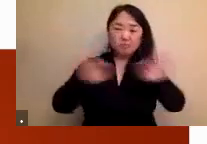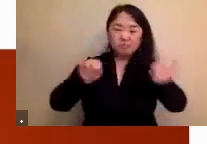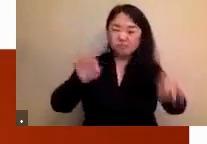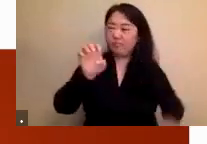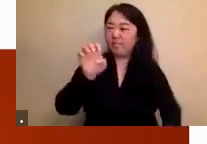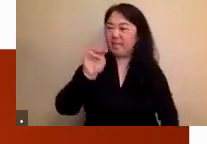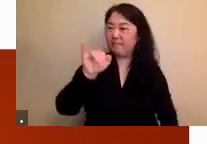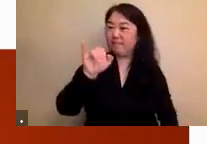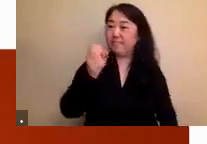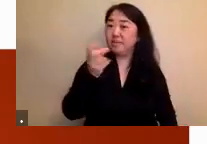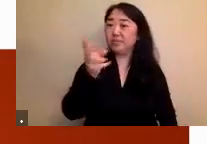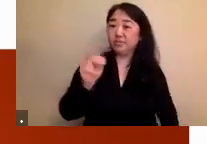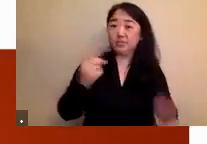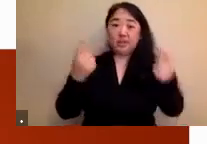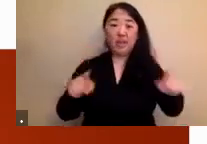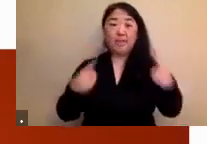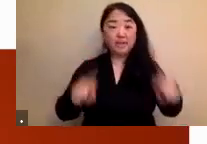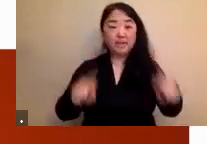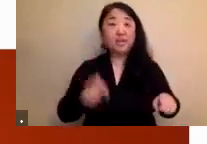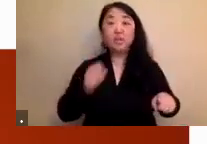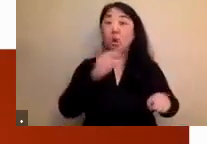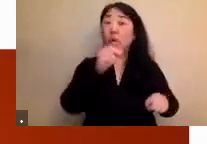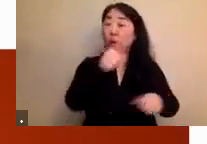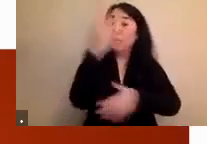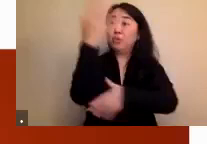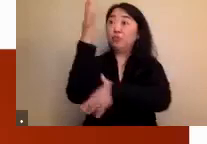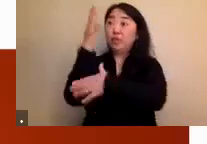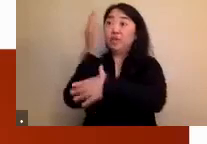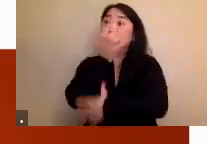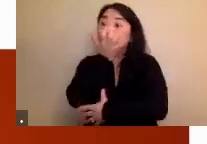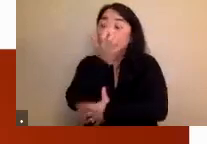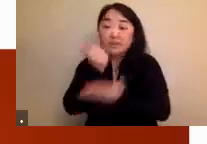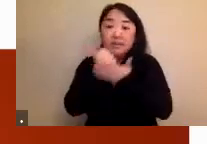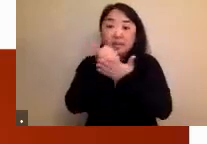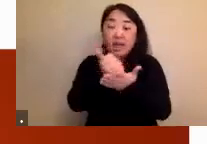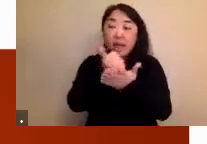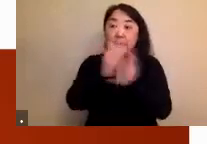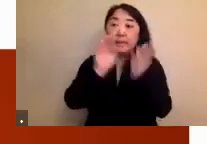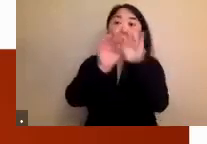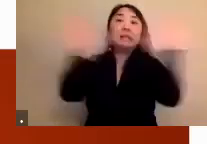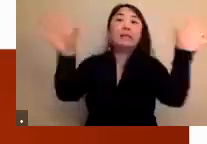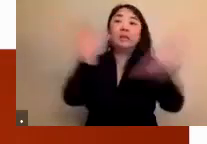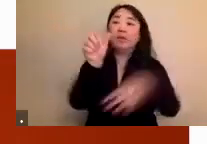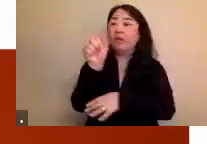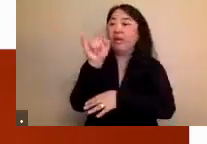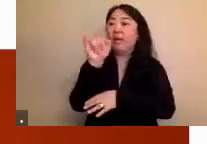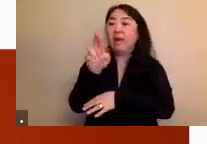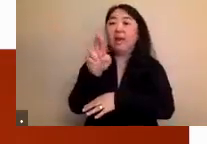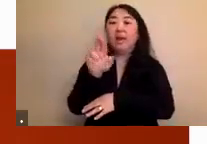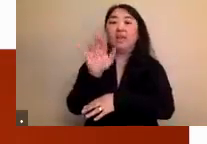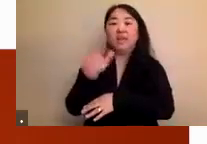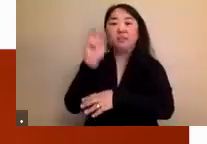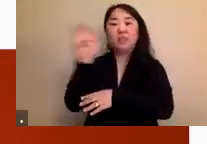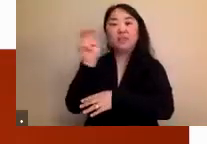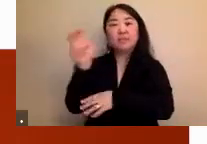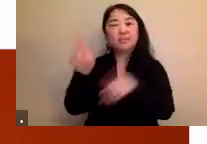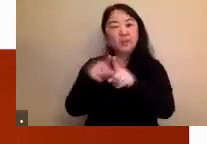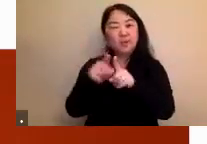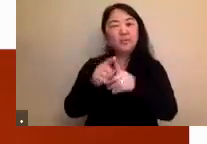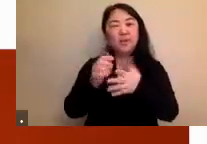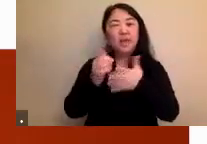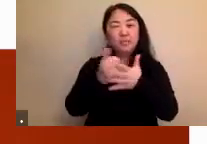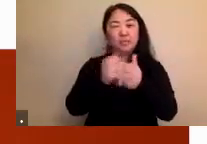around. And we'll talk a little bit about how transit is mitigating it as well. Finally,